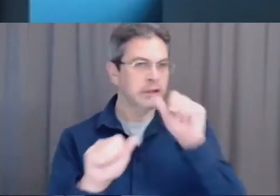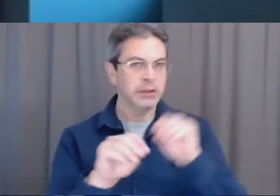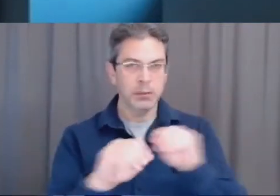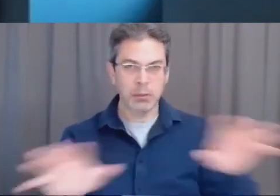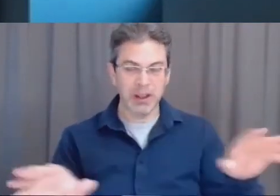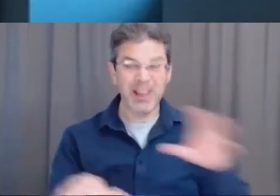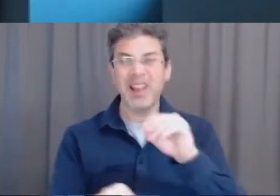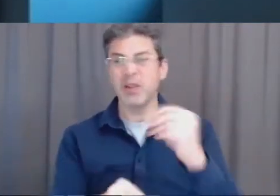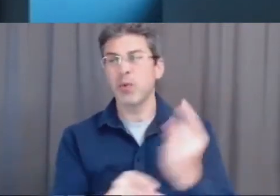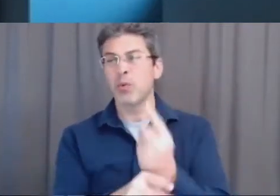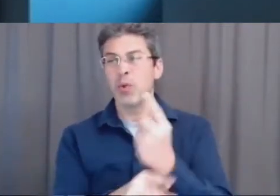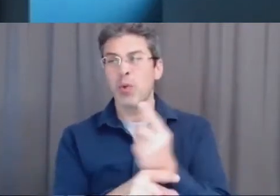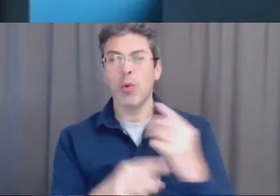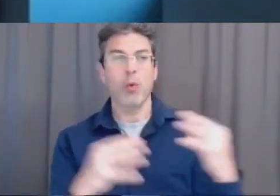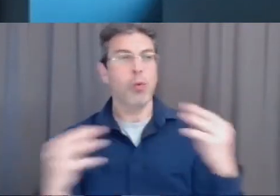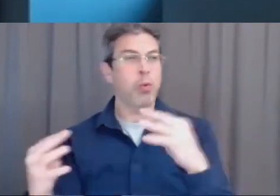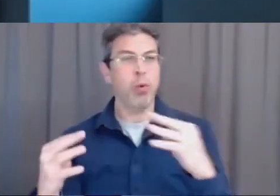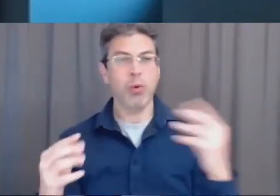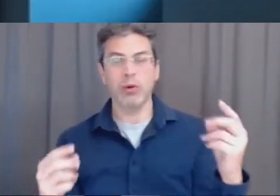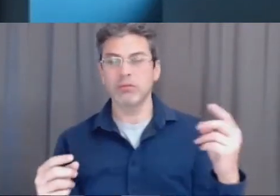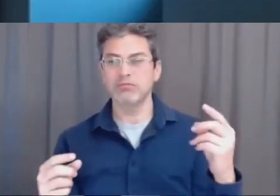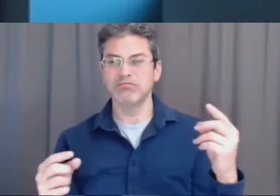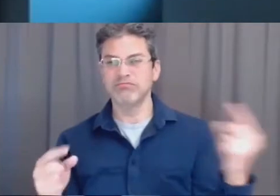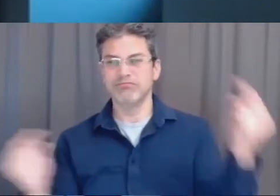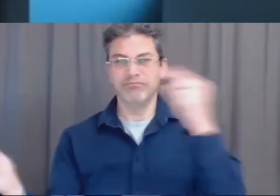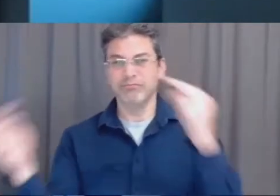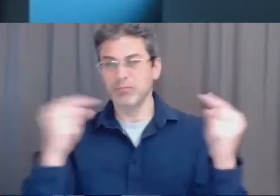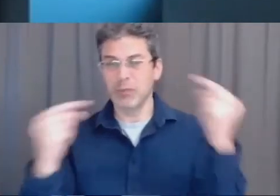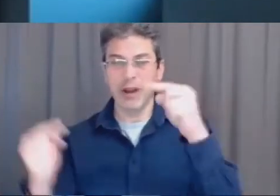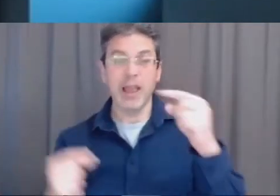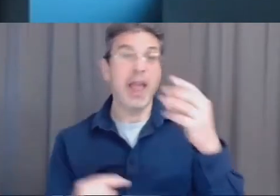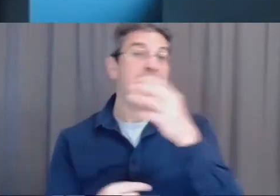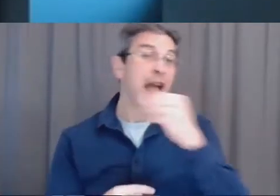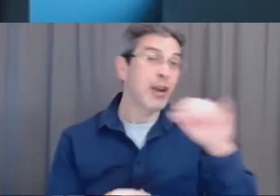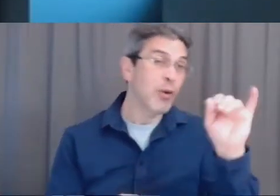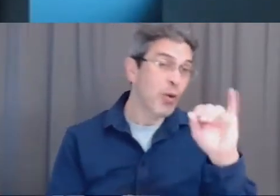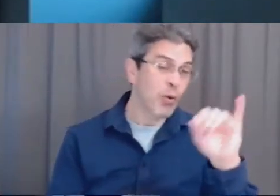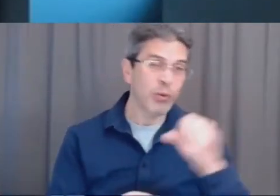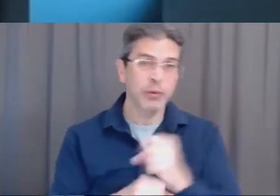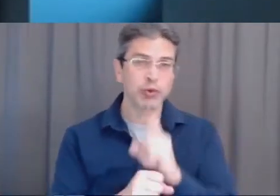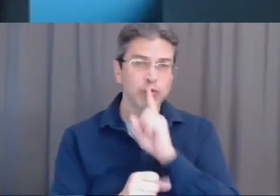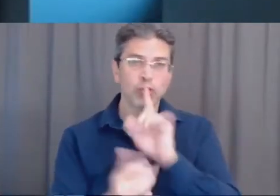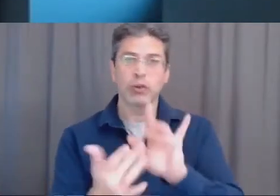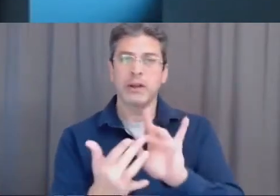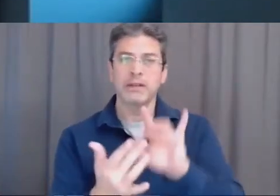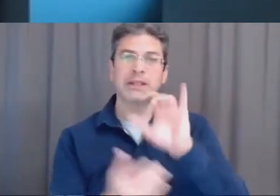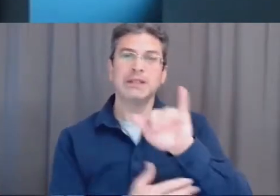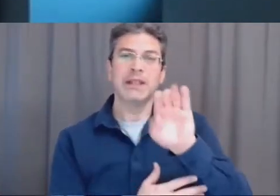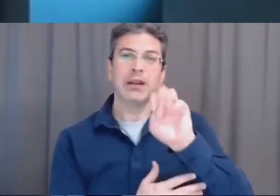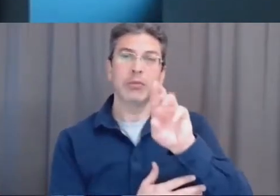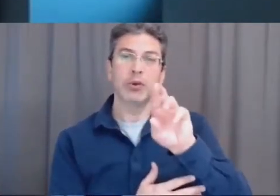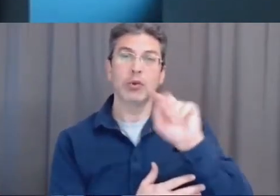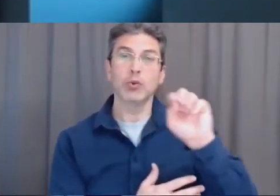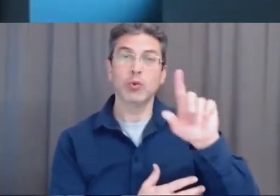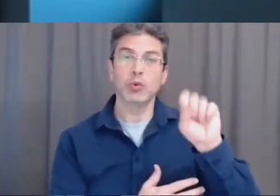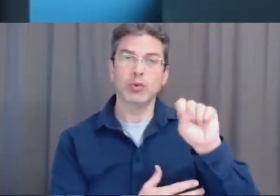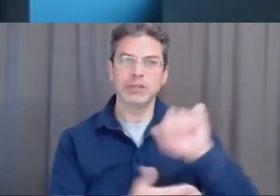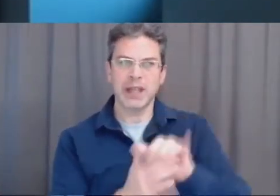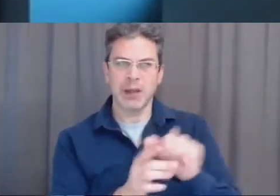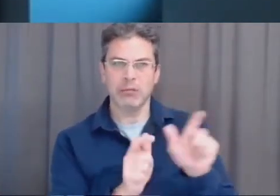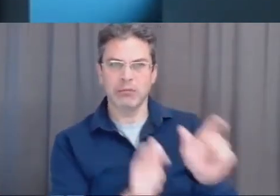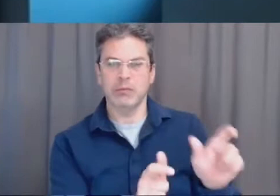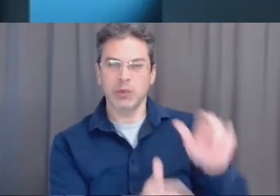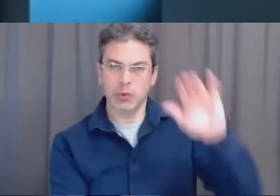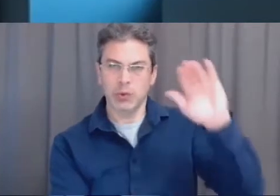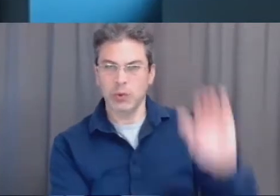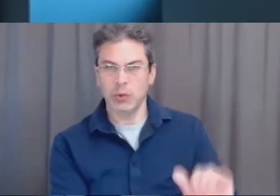new kinds of weapons like offensive cyber tools. In short, we need to demonstrate both greater